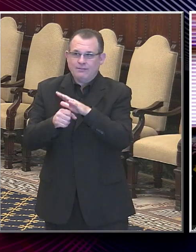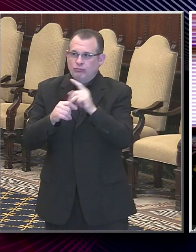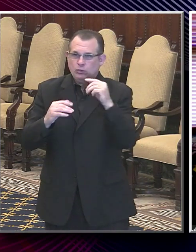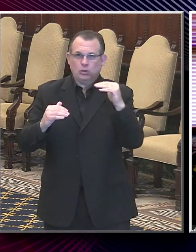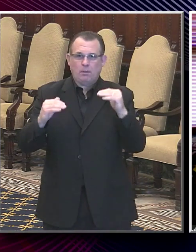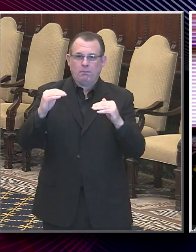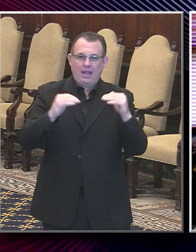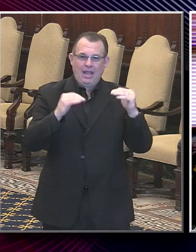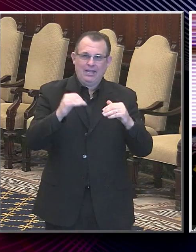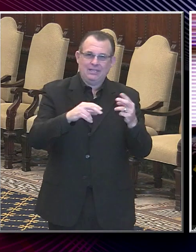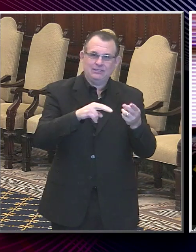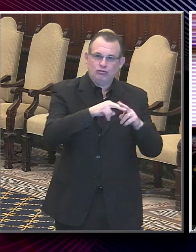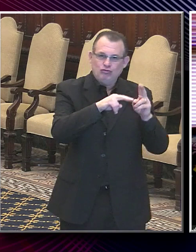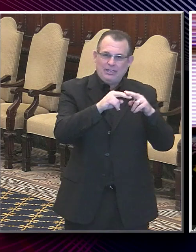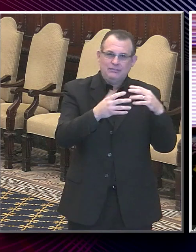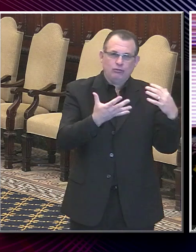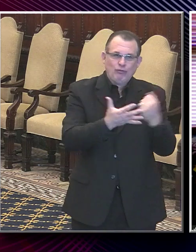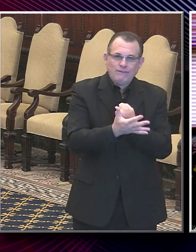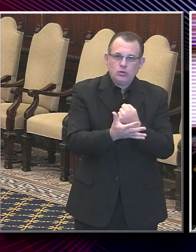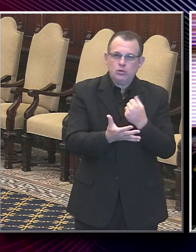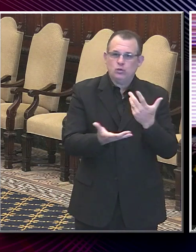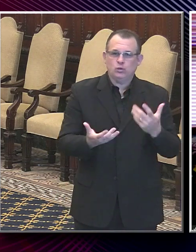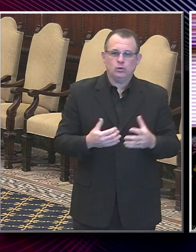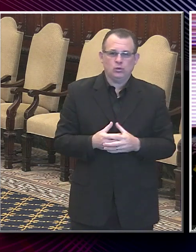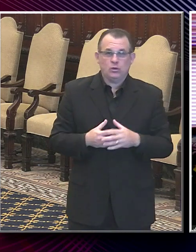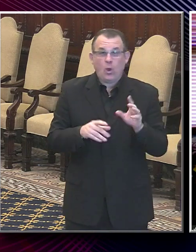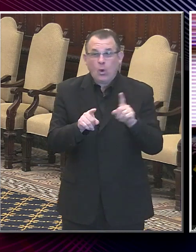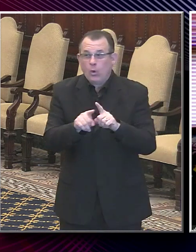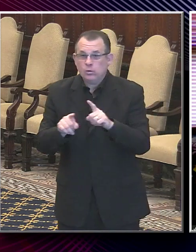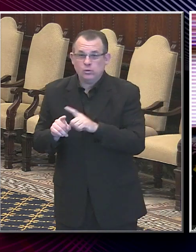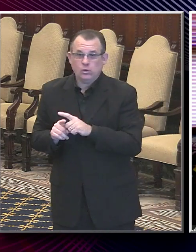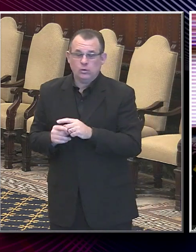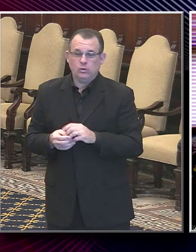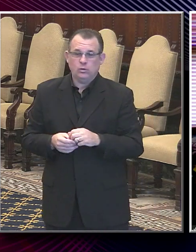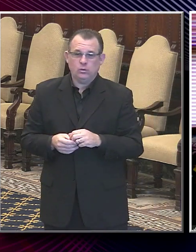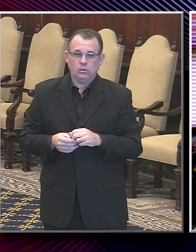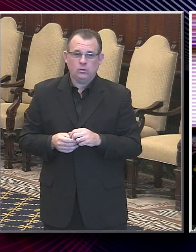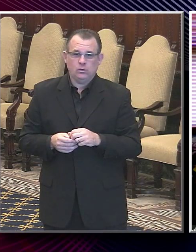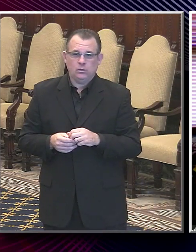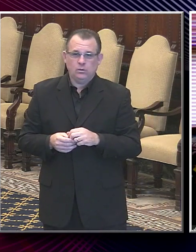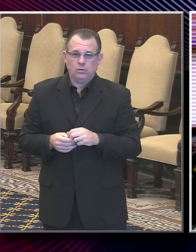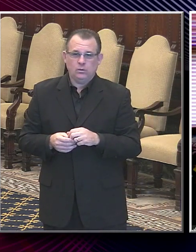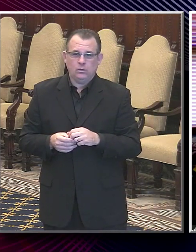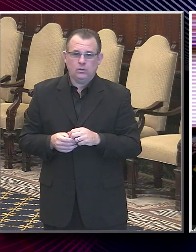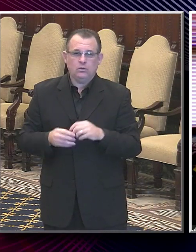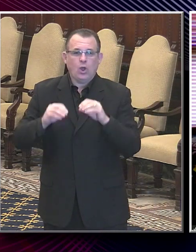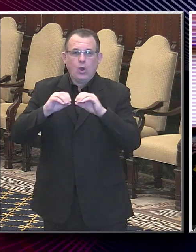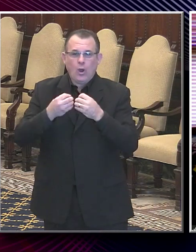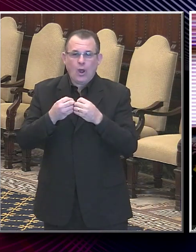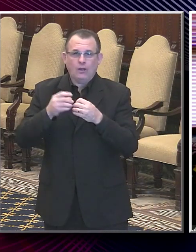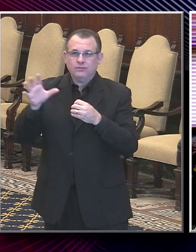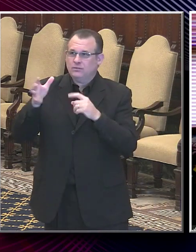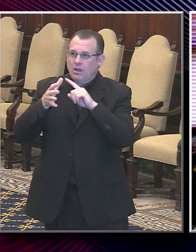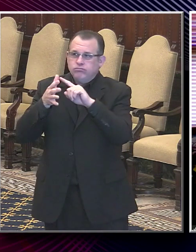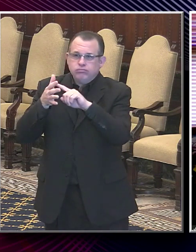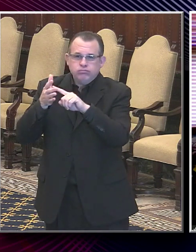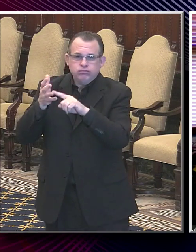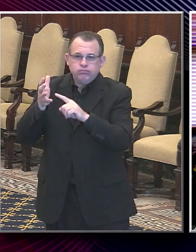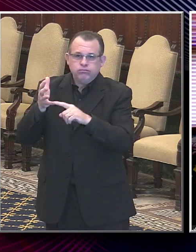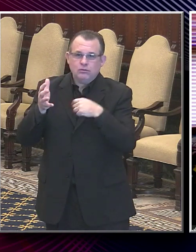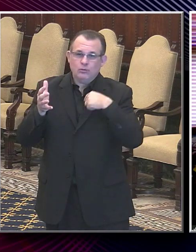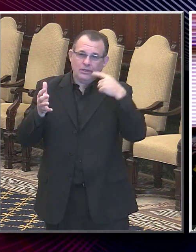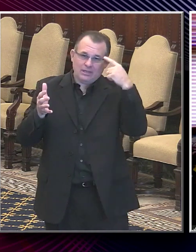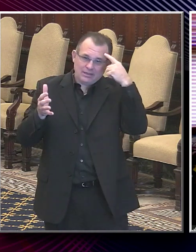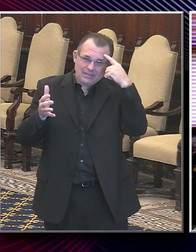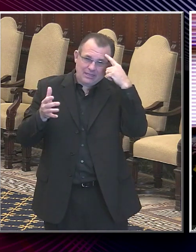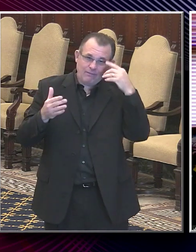revenues from certain segments and also layoffs and the like. And we think that what